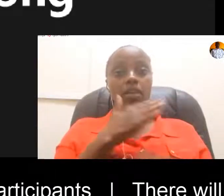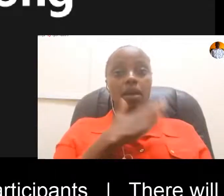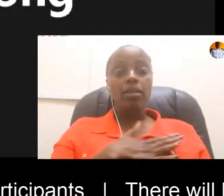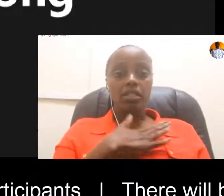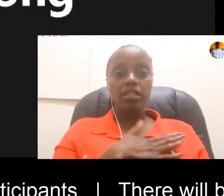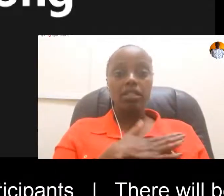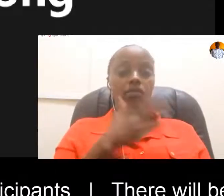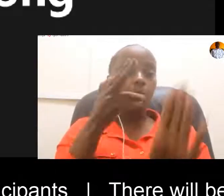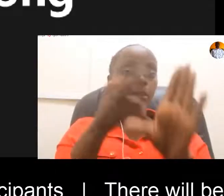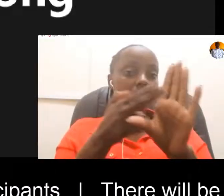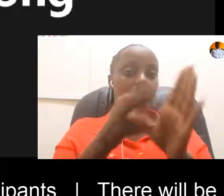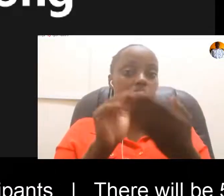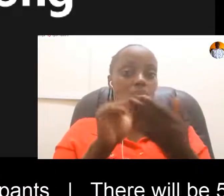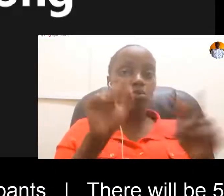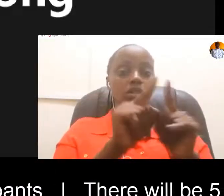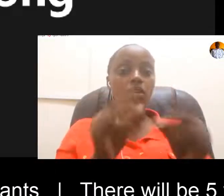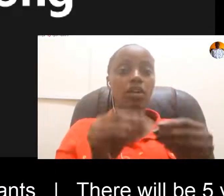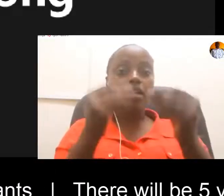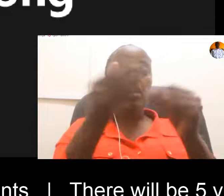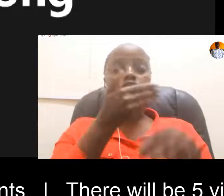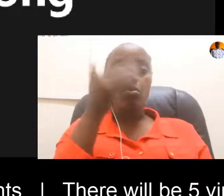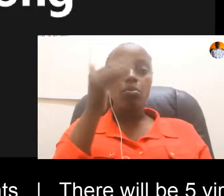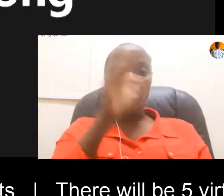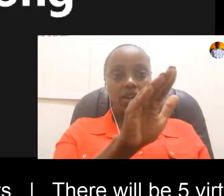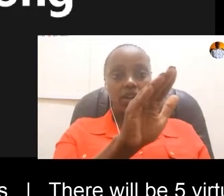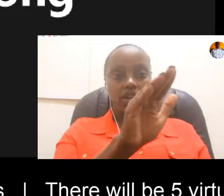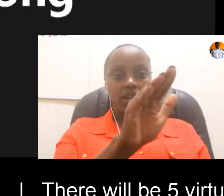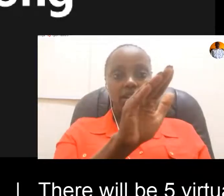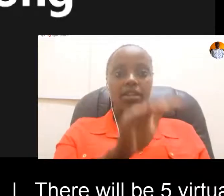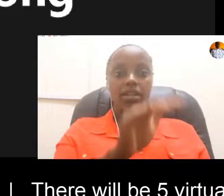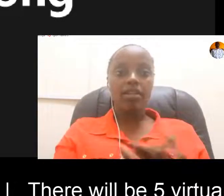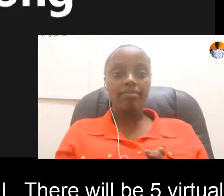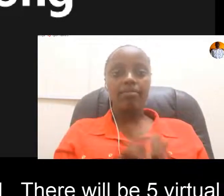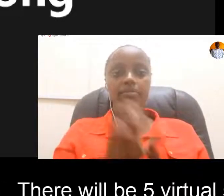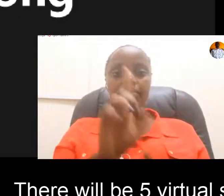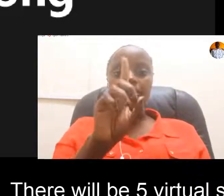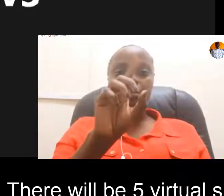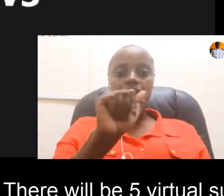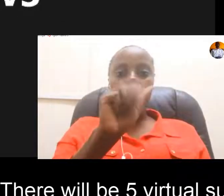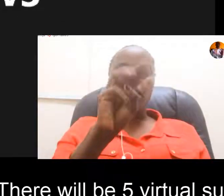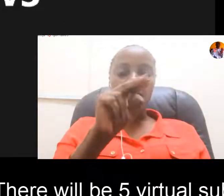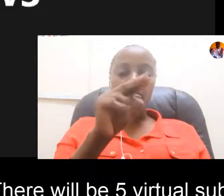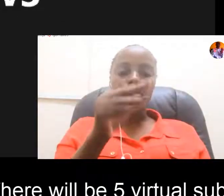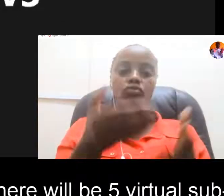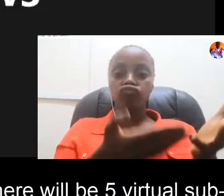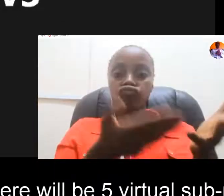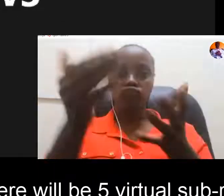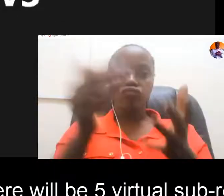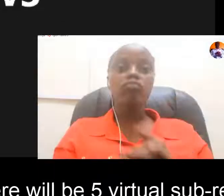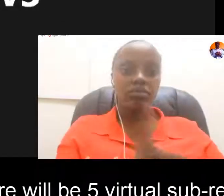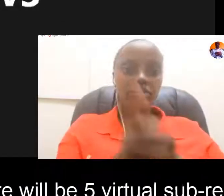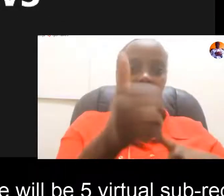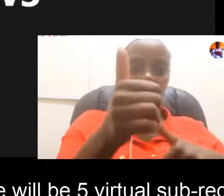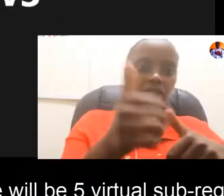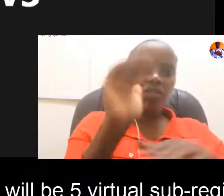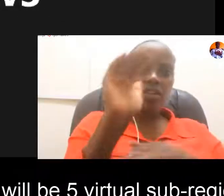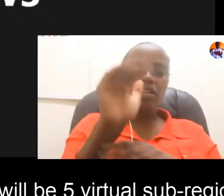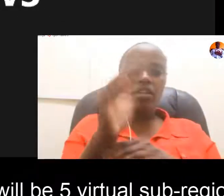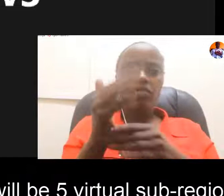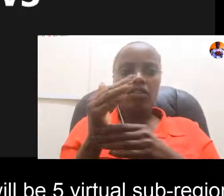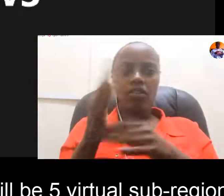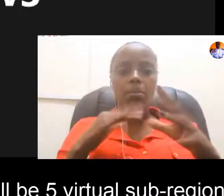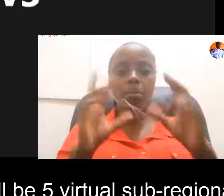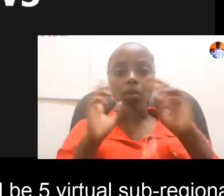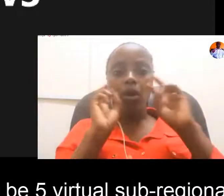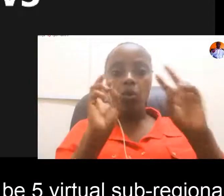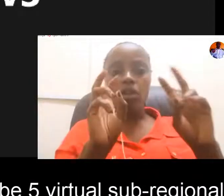provide feedback as much as possible. So Damon, the floor is yours. And there's a kind request from the guys who are watching